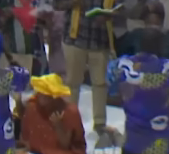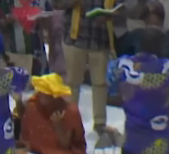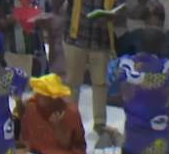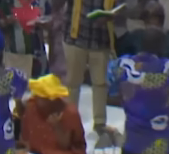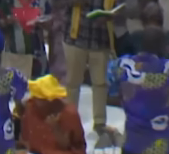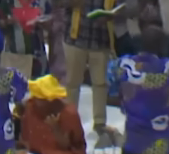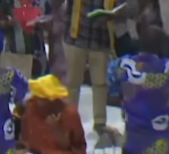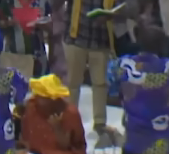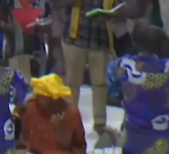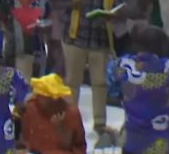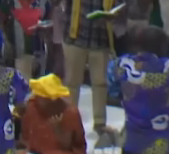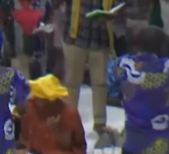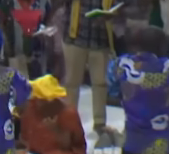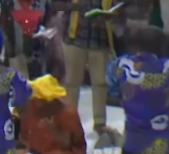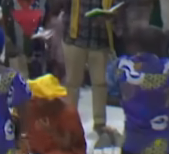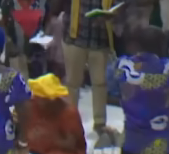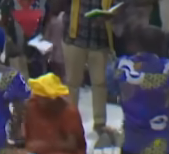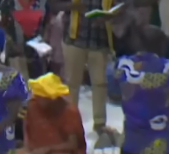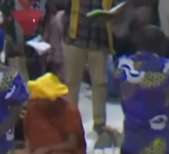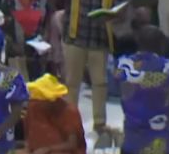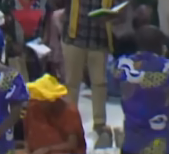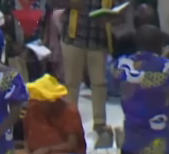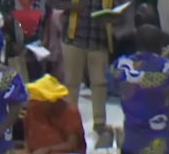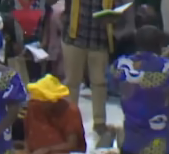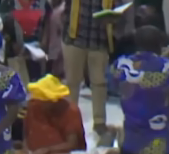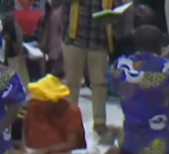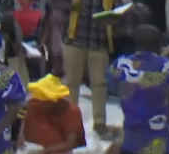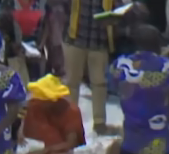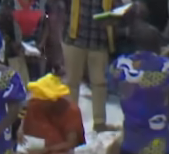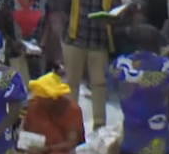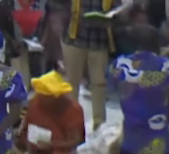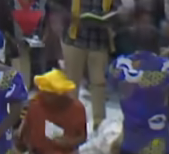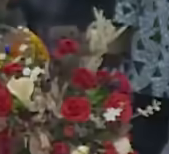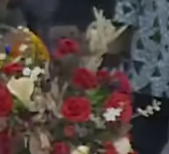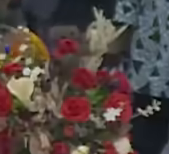Ní orúkọ ńlá Jésù la gbàdúrà. Amen.